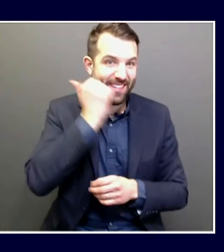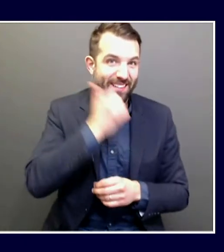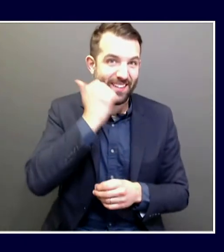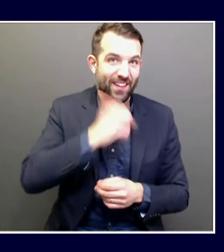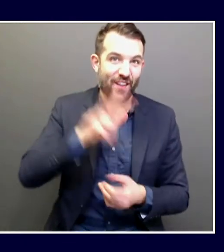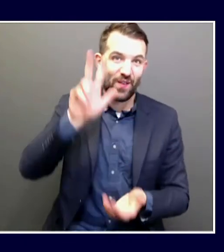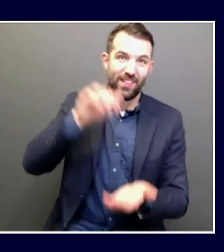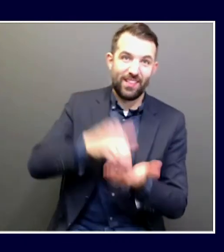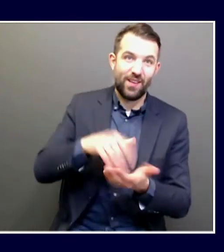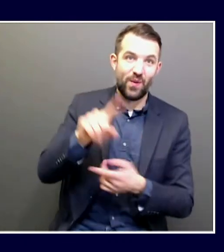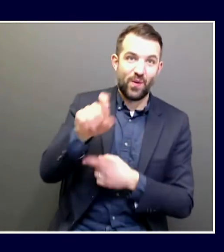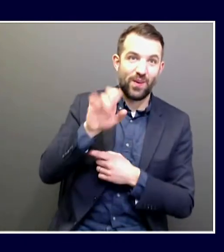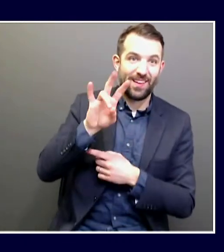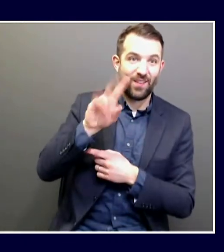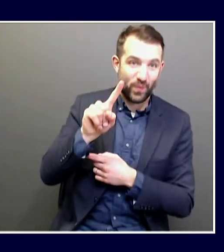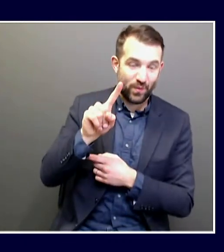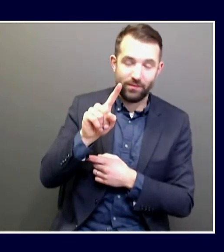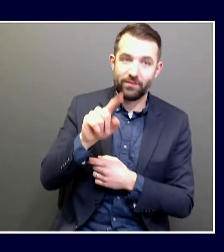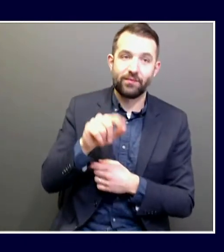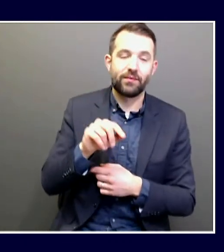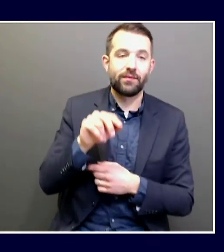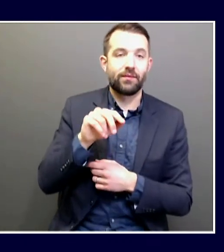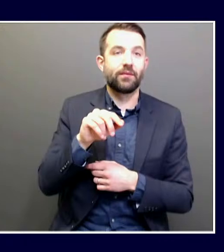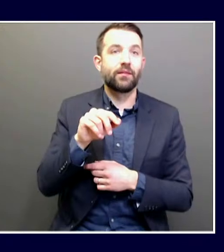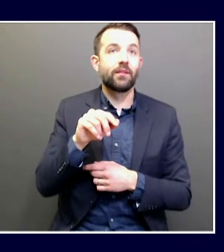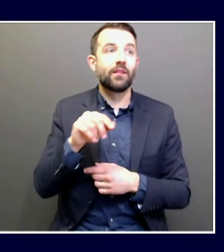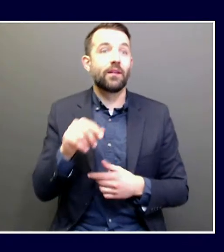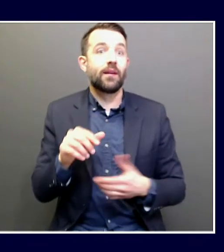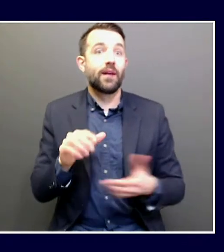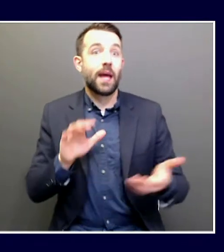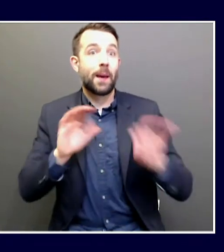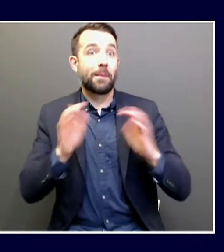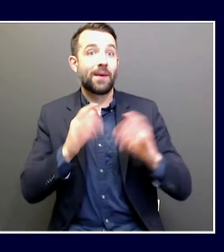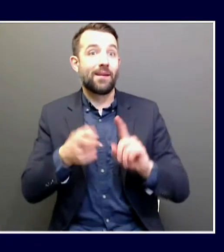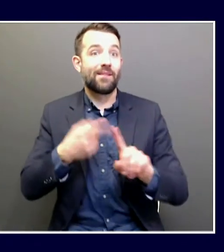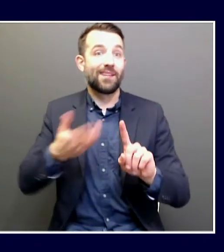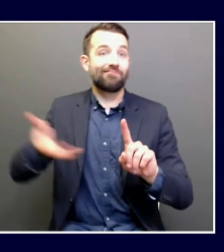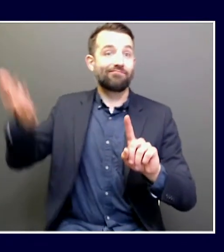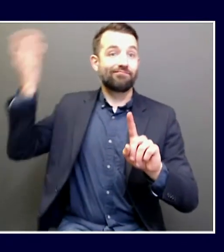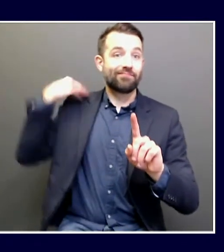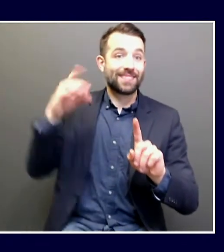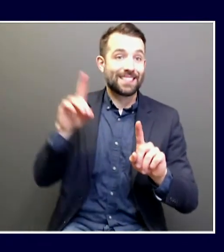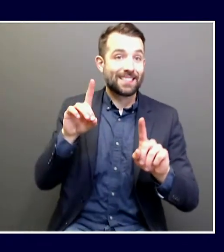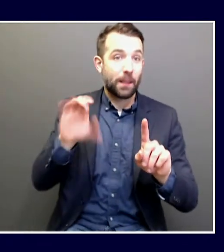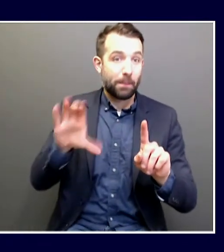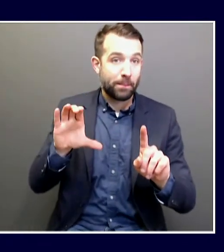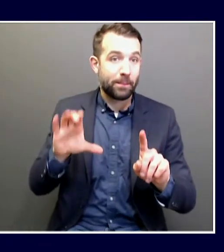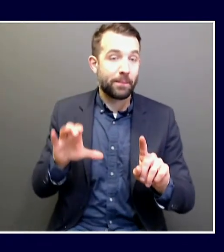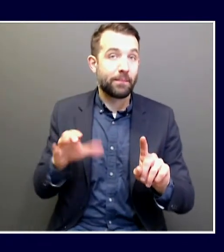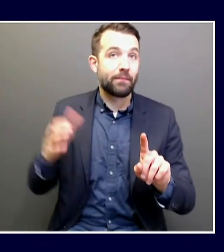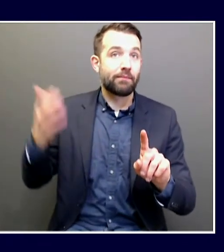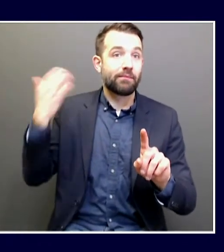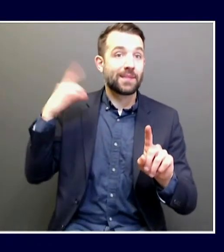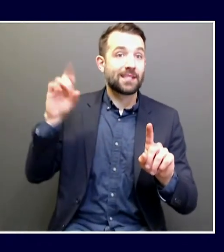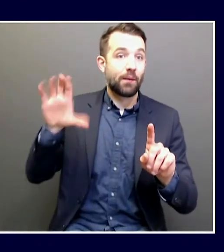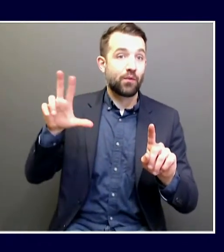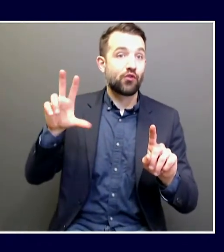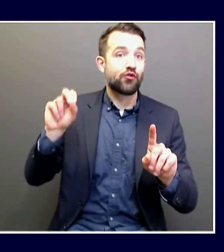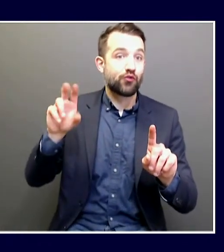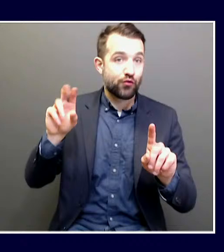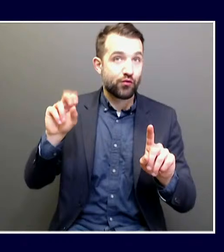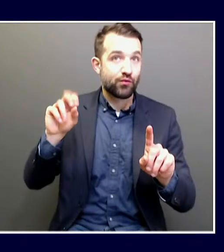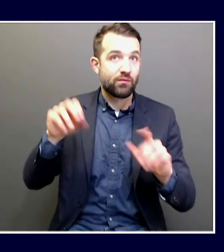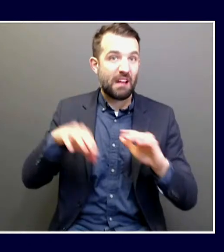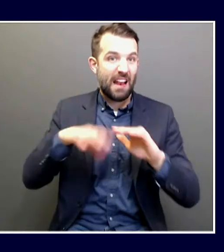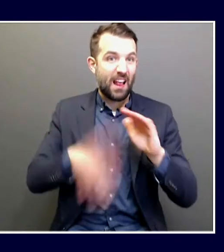3,172. Compare that with December 30th of last year, not even 3 weeks ago, when the Maine